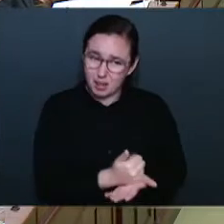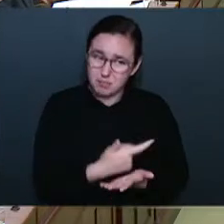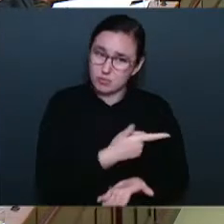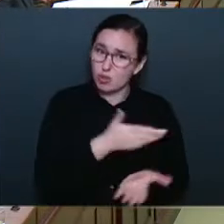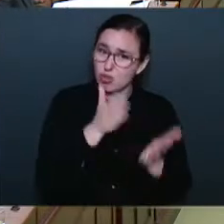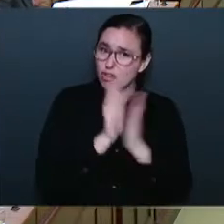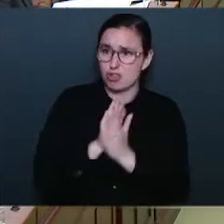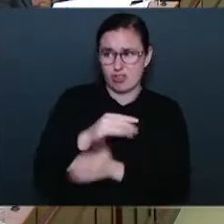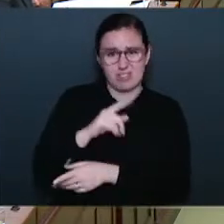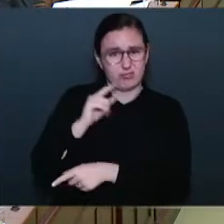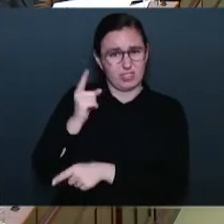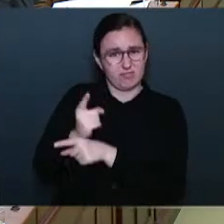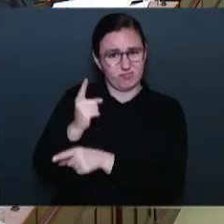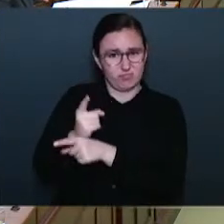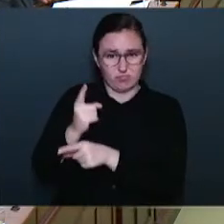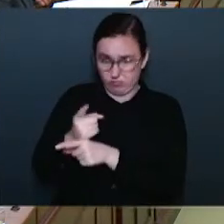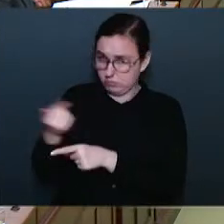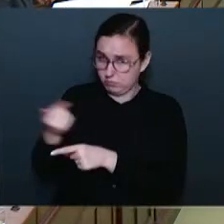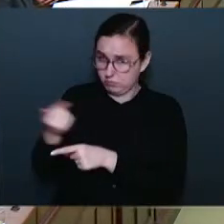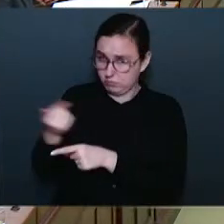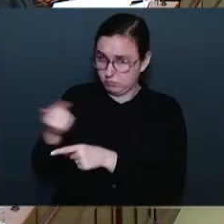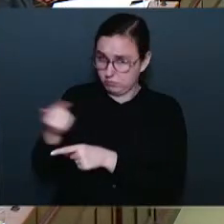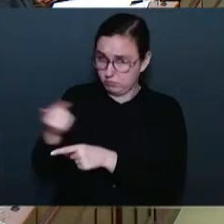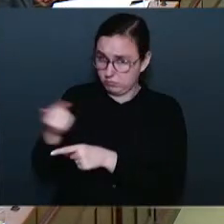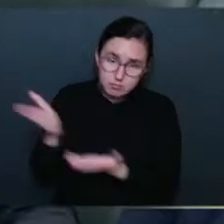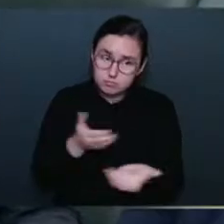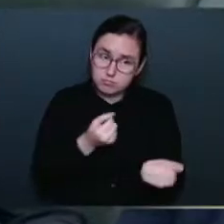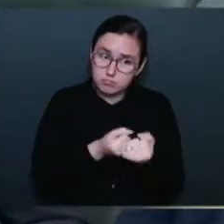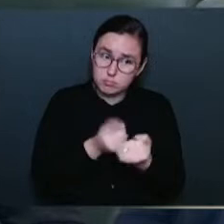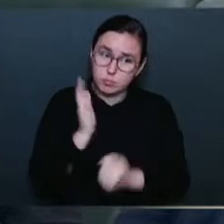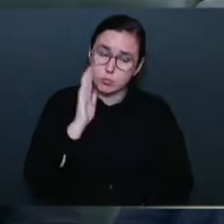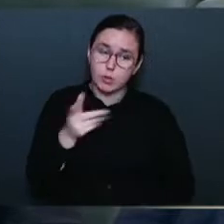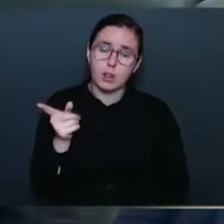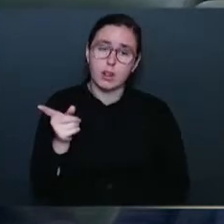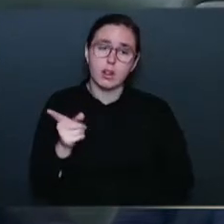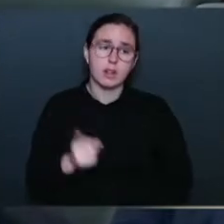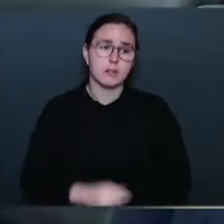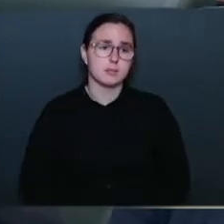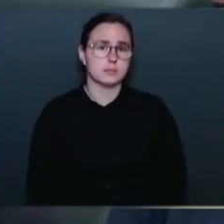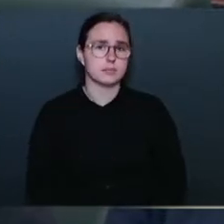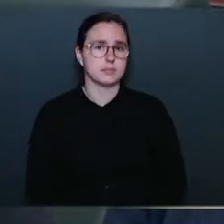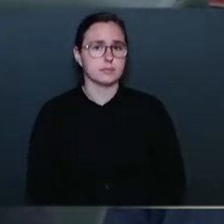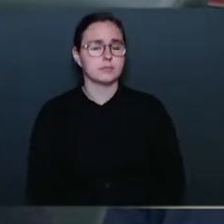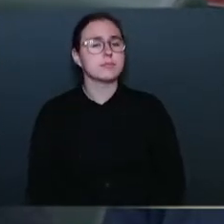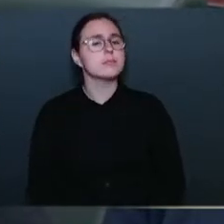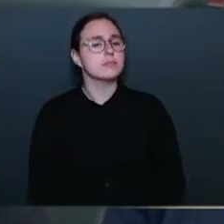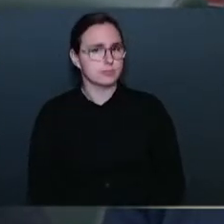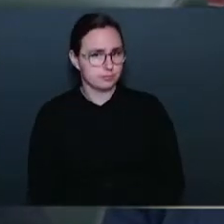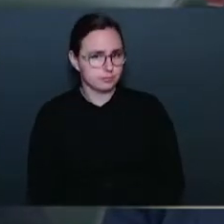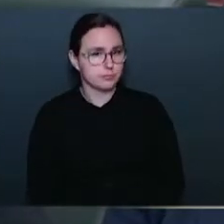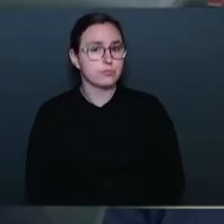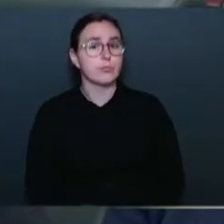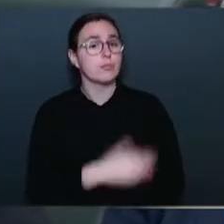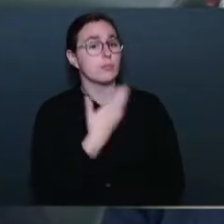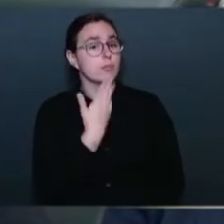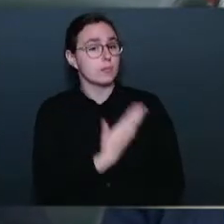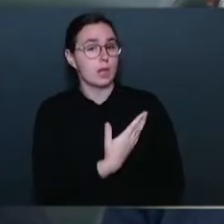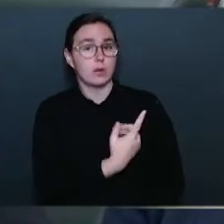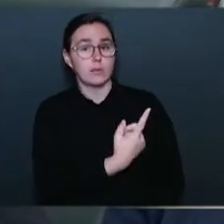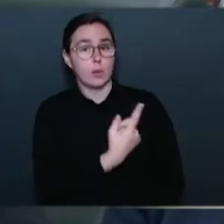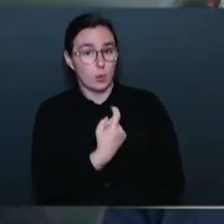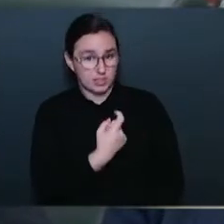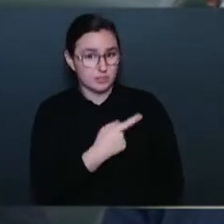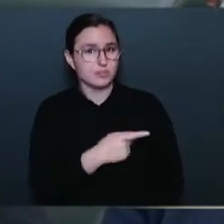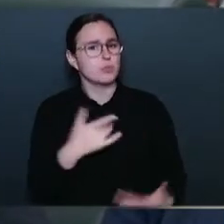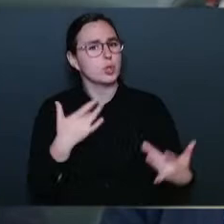seniors community and Social Services Mr Speaker uh thank you to that member for the question and her concern for the not-for-profit sector I do